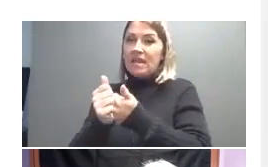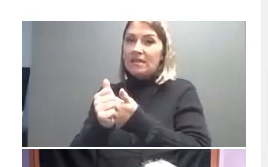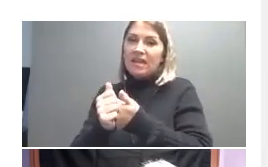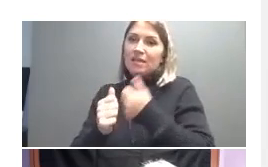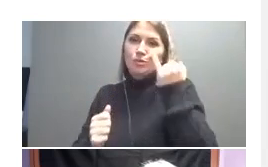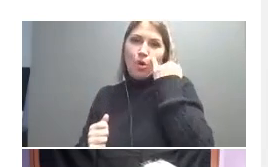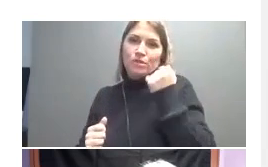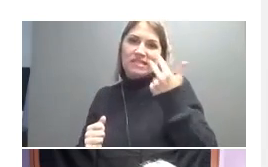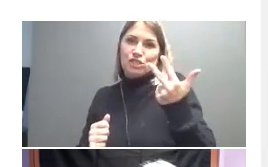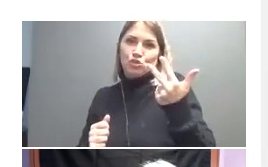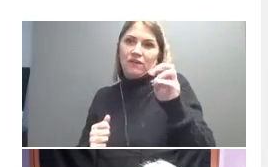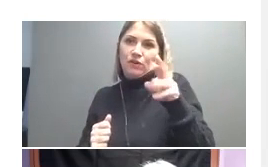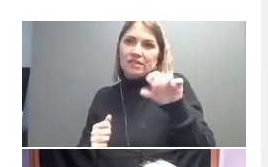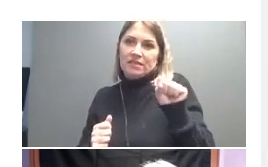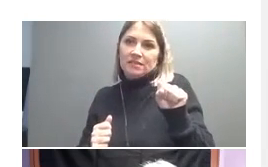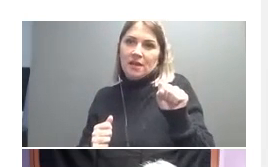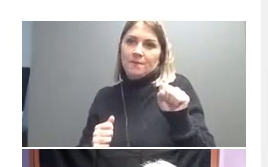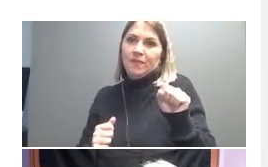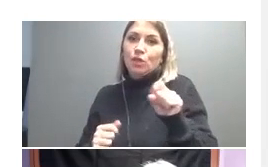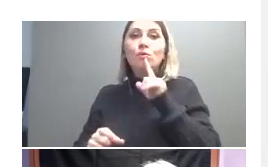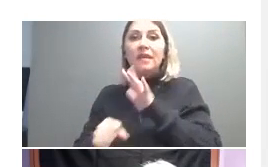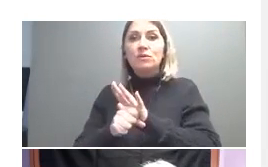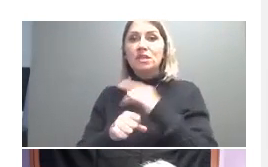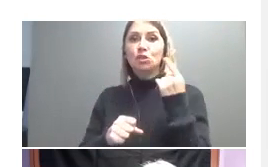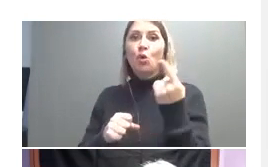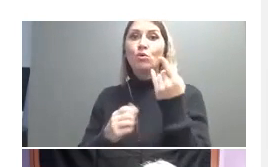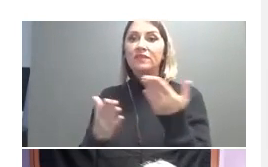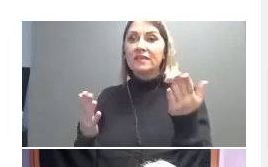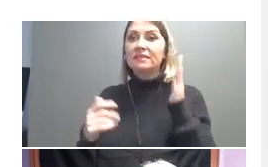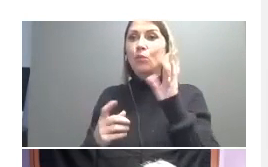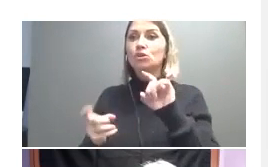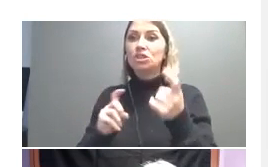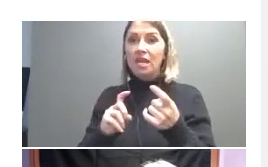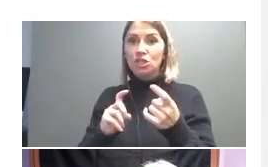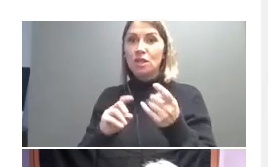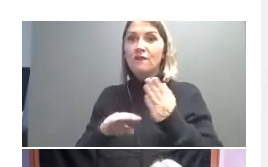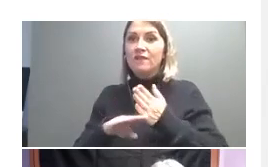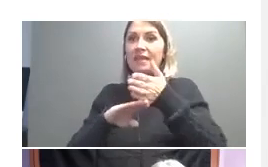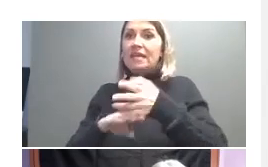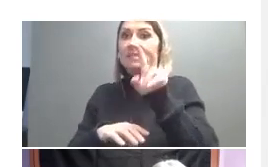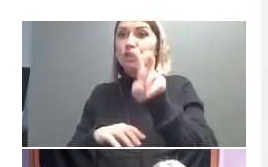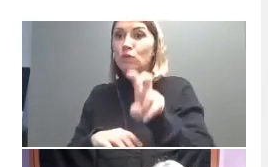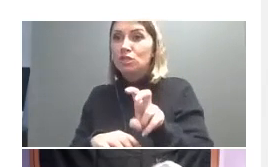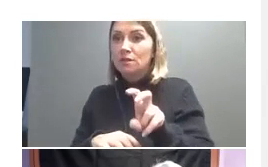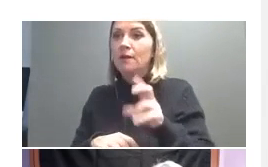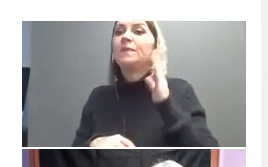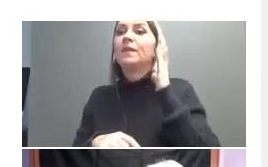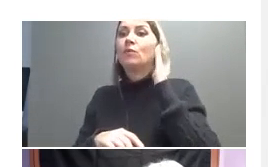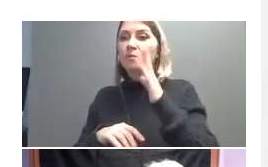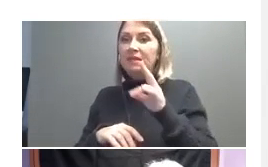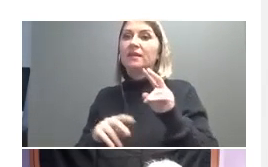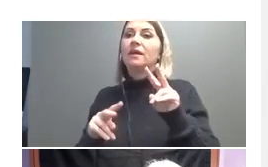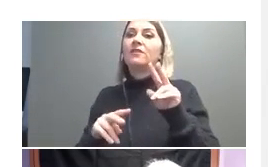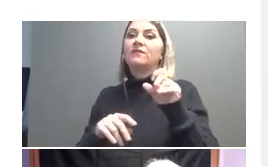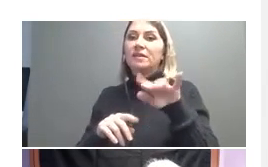3 vertices here, then you are guaranteed that the only things that will change in the next iteration are the vertices that depend